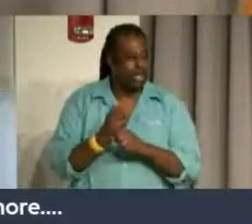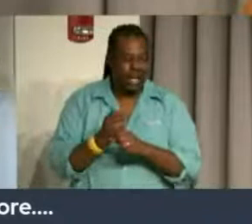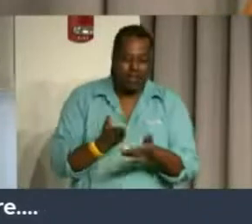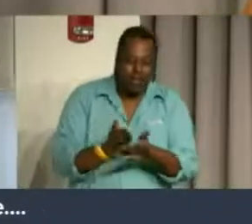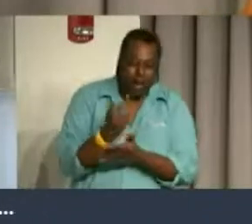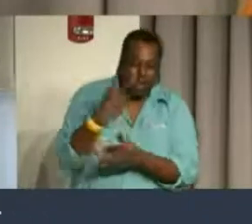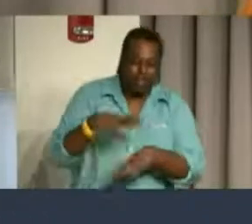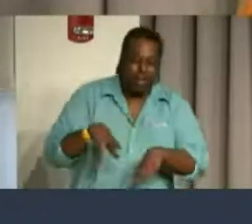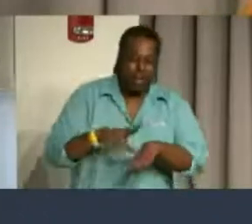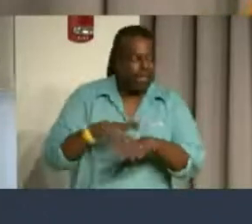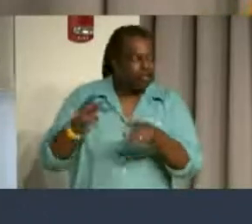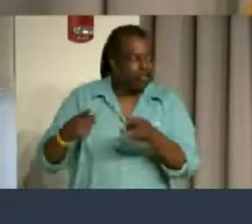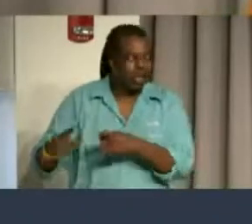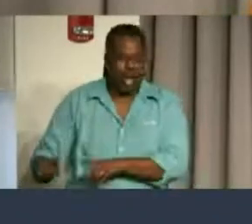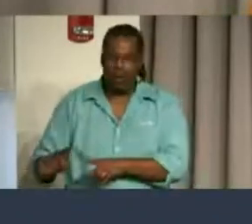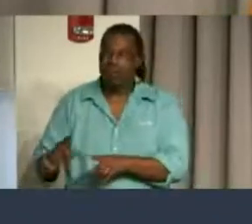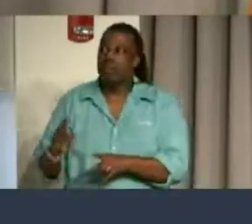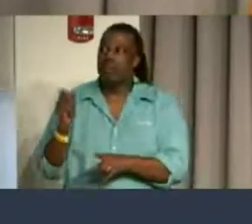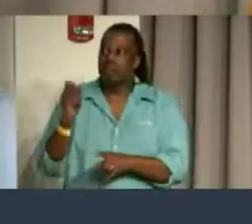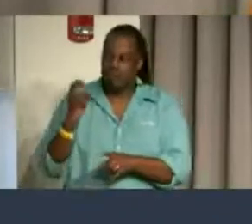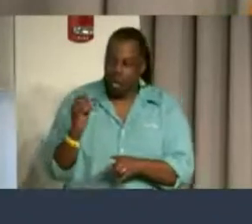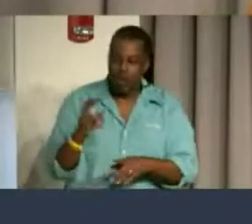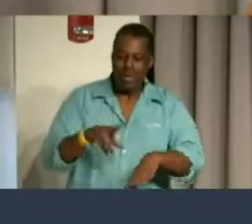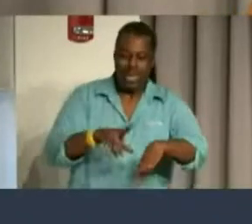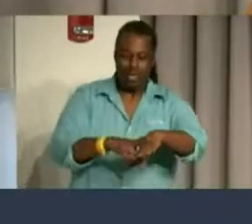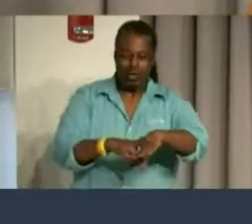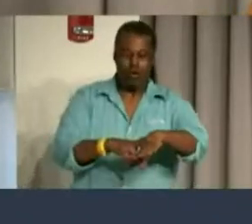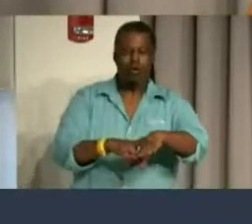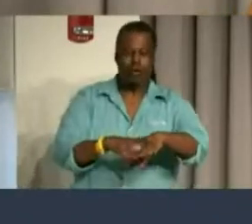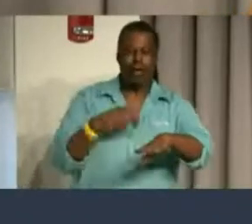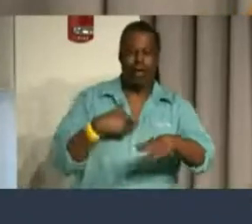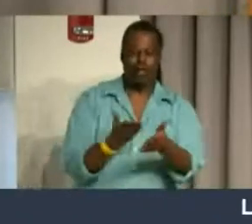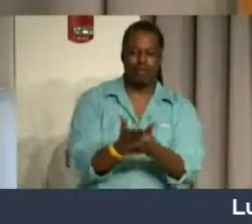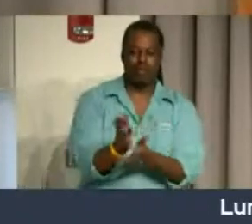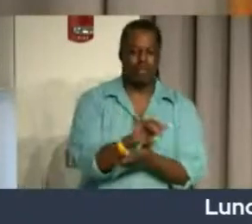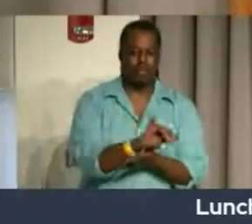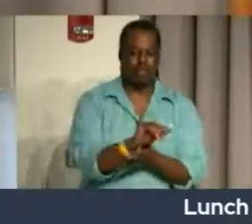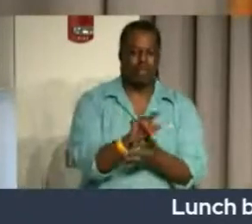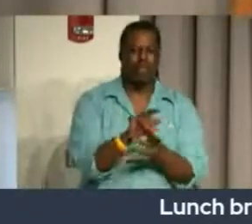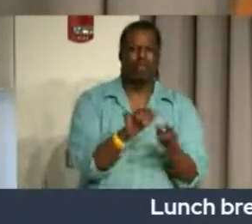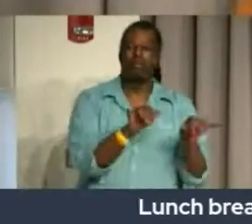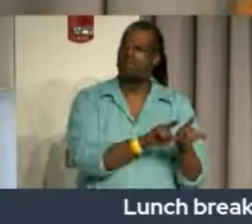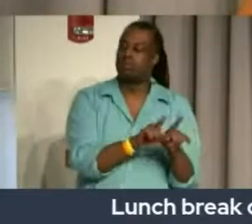where nature has rights also. Just like